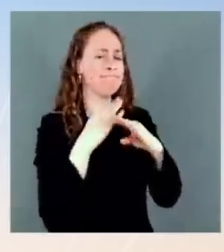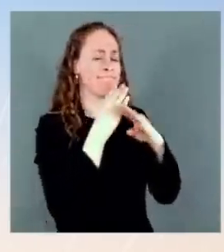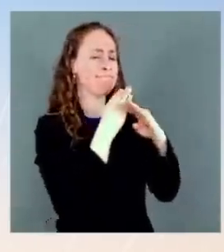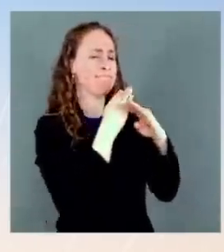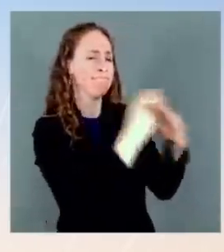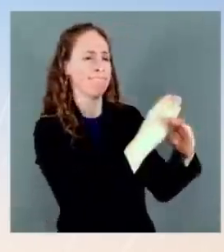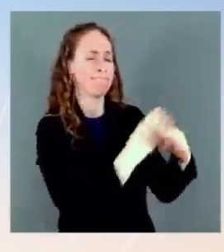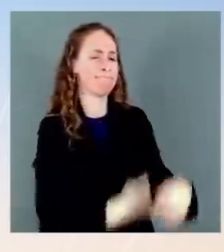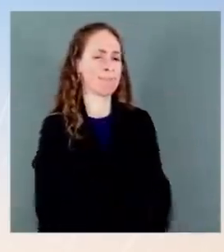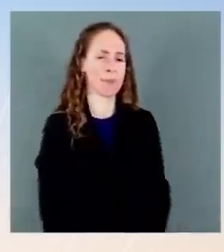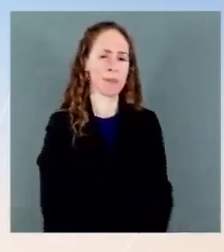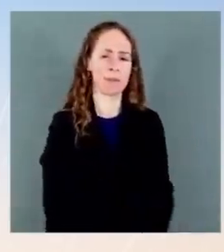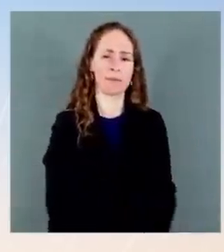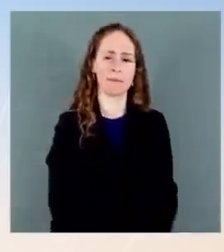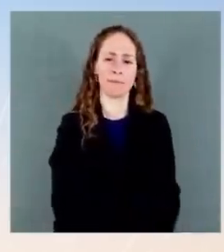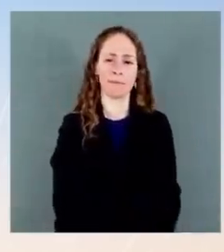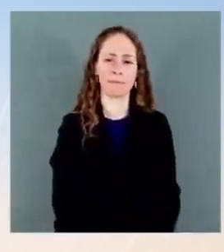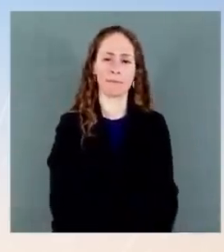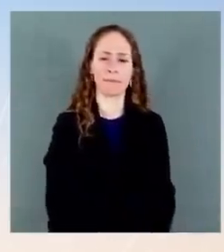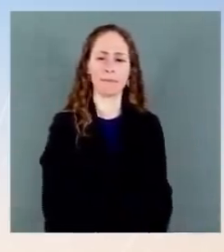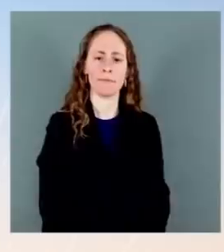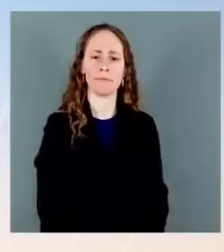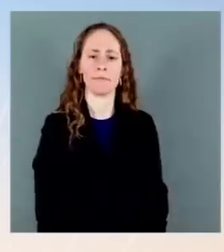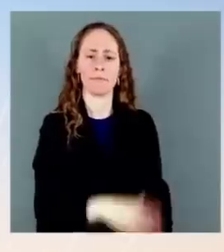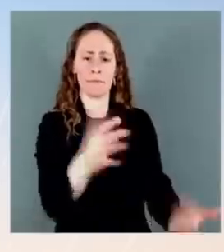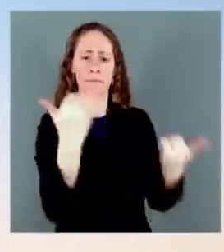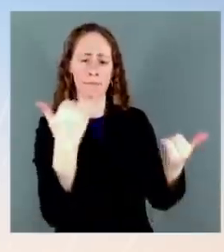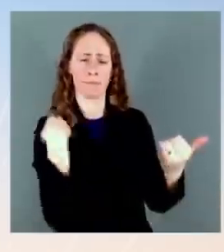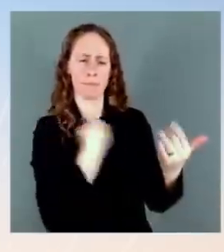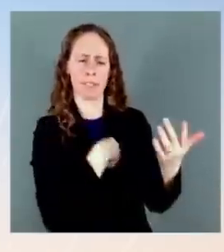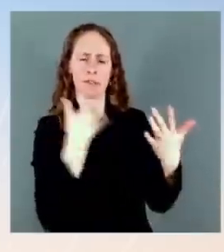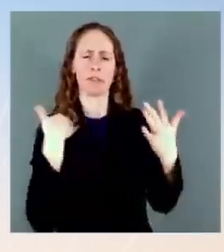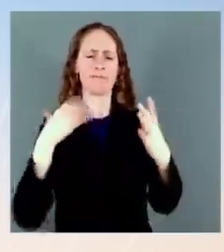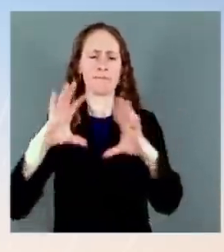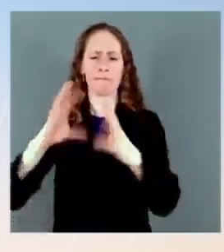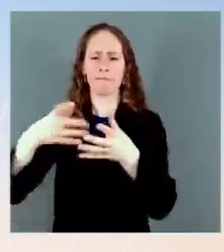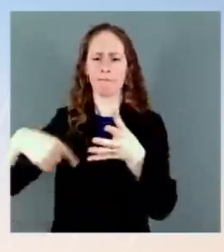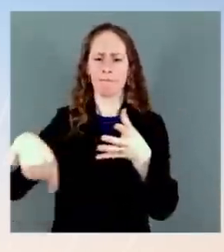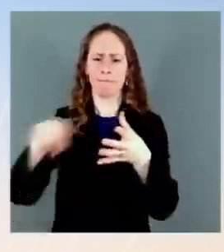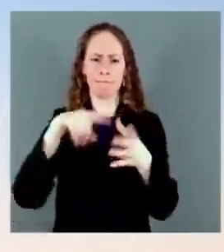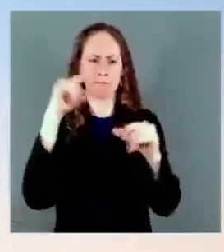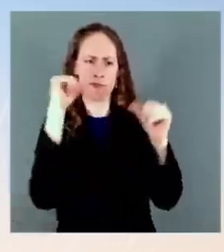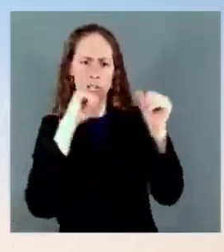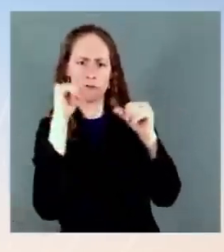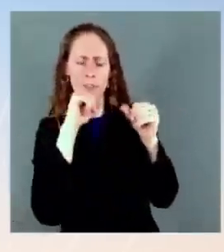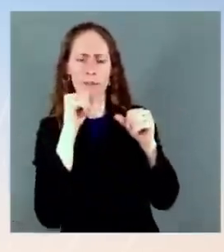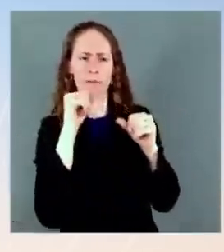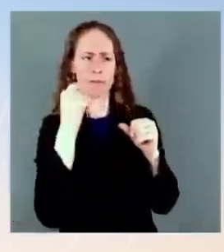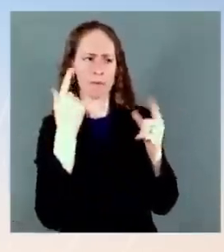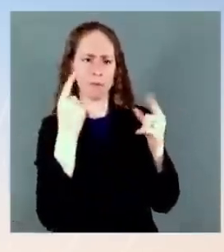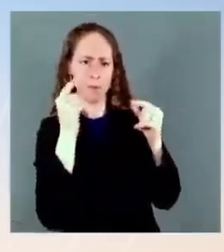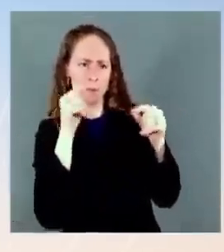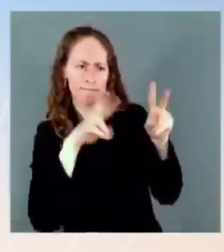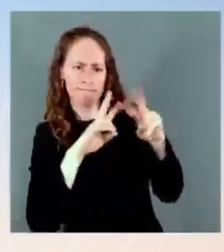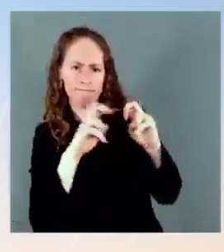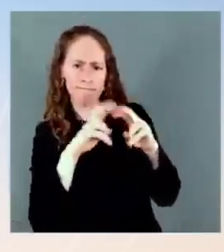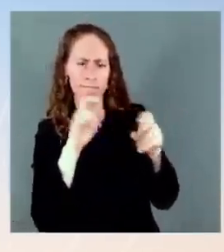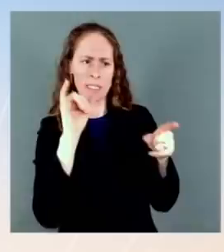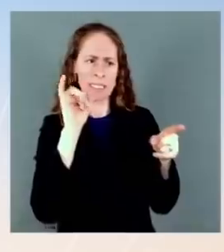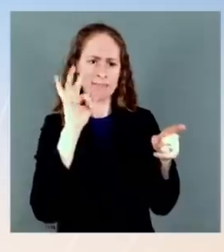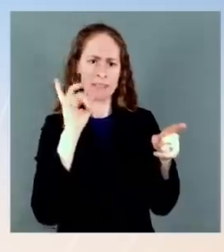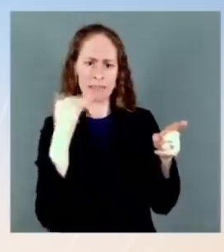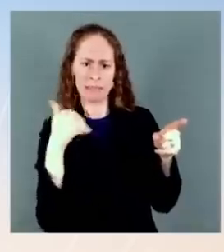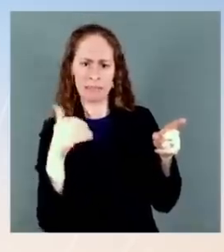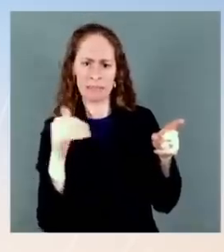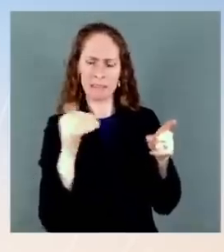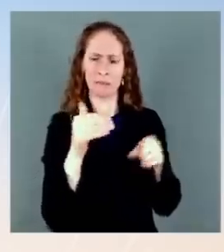those institutions face considerable uncertainty. There are a number of reasons why these reserves remain inaccessible. And I'll note first, though, Josh, that